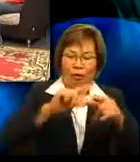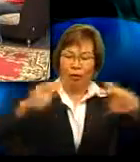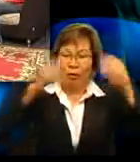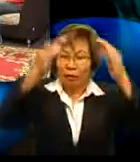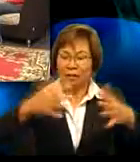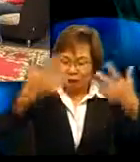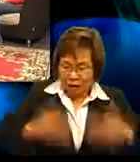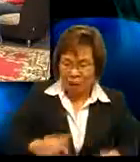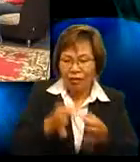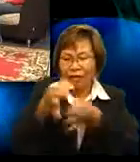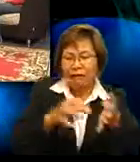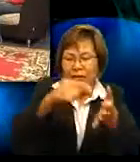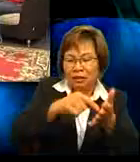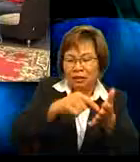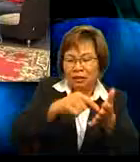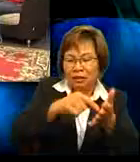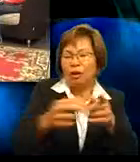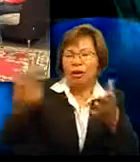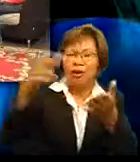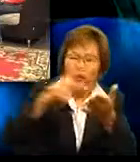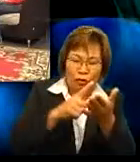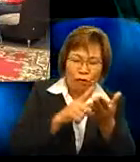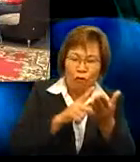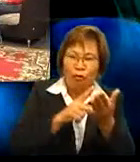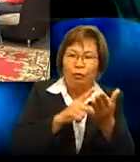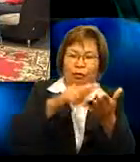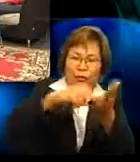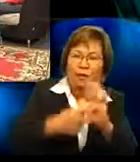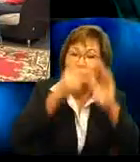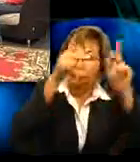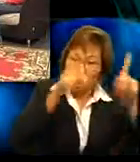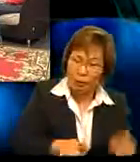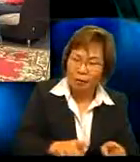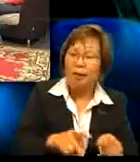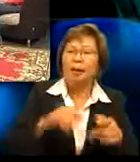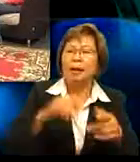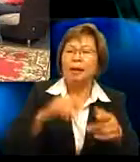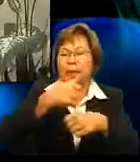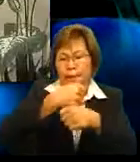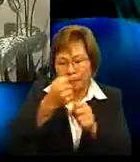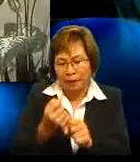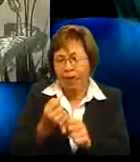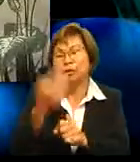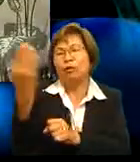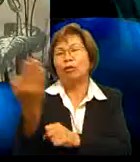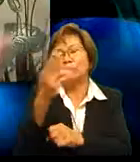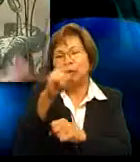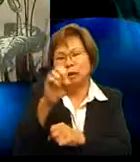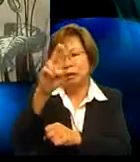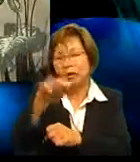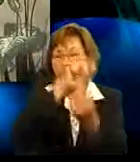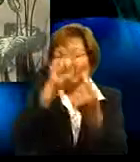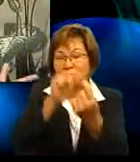had explained, these words refer to people, hence making them common nouns. Exactly!